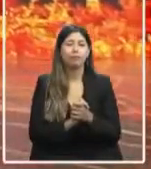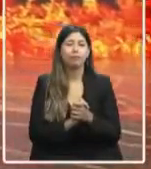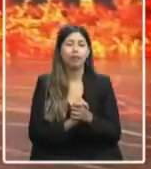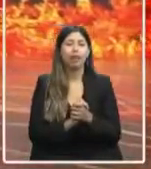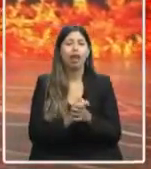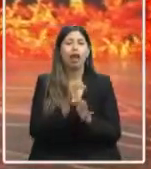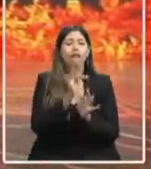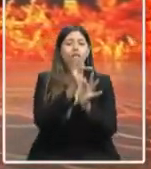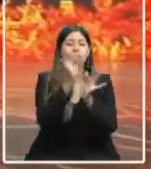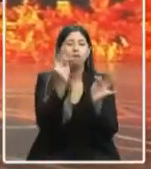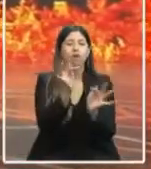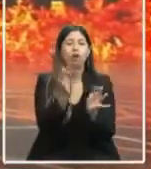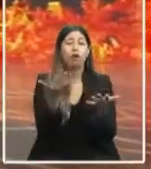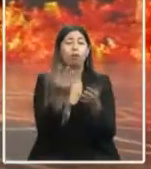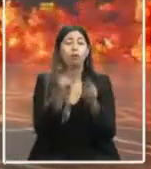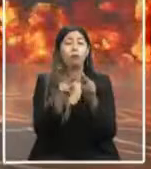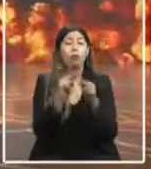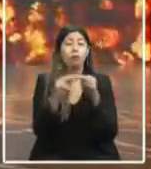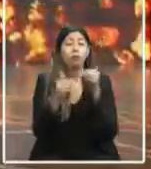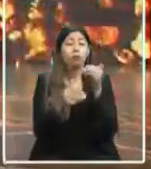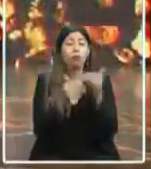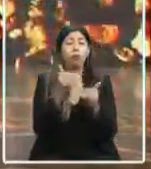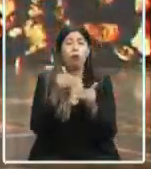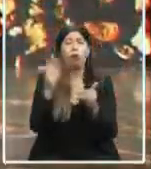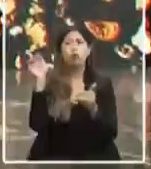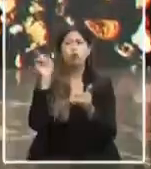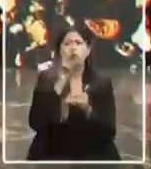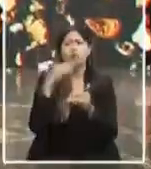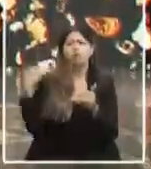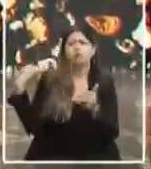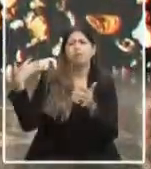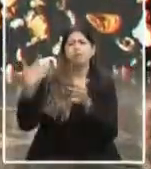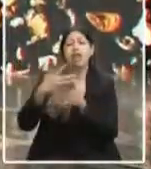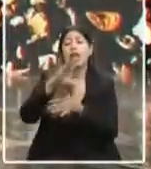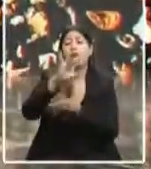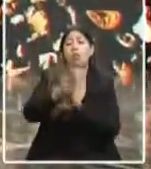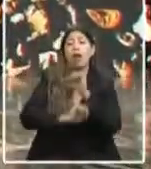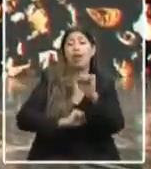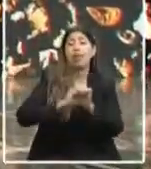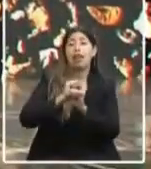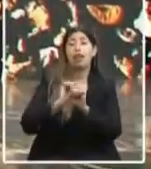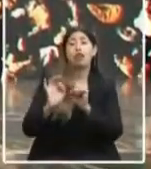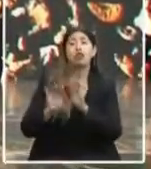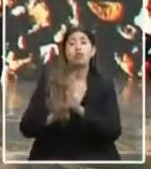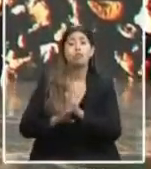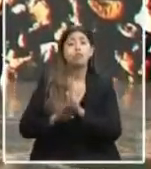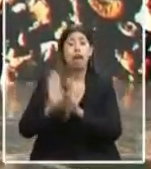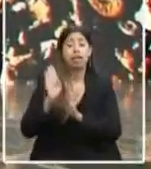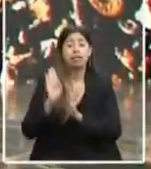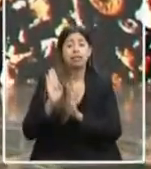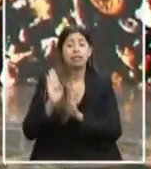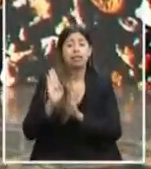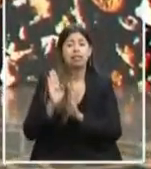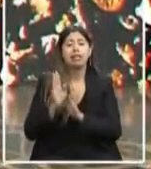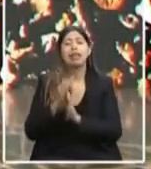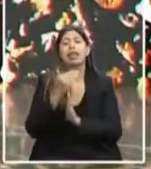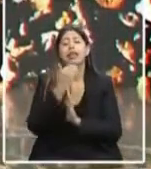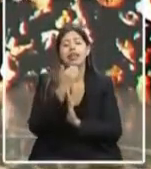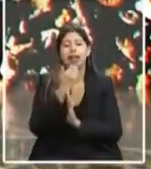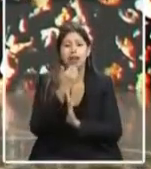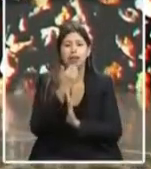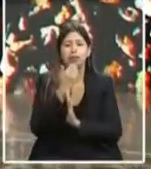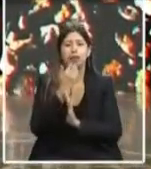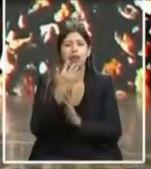more, and it shapes the way governments chart economic futures,